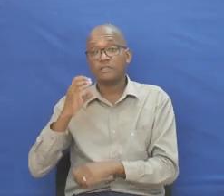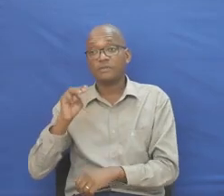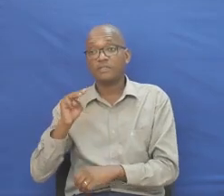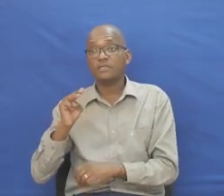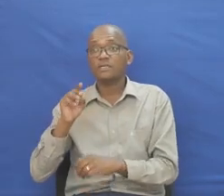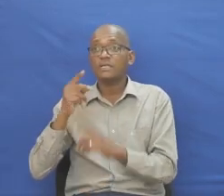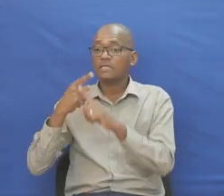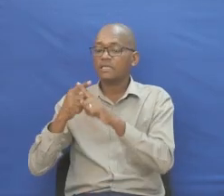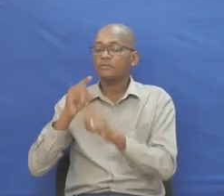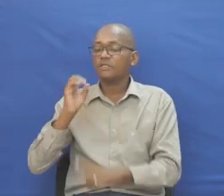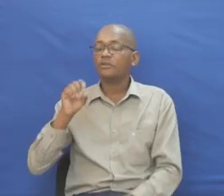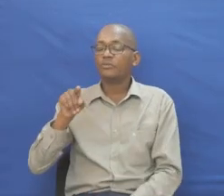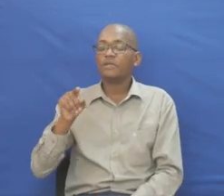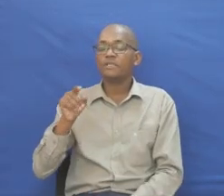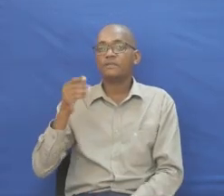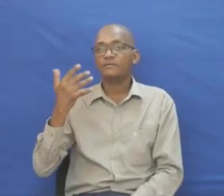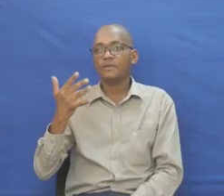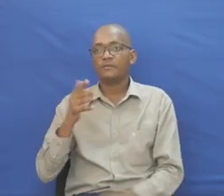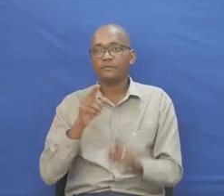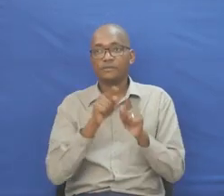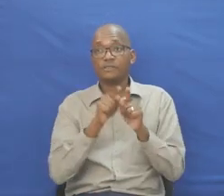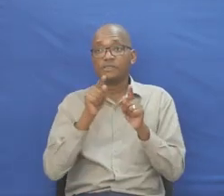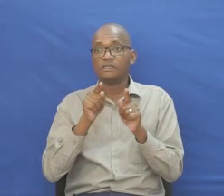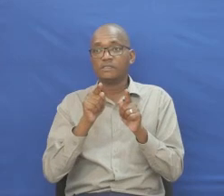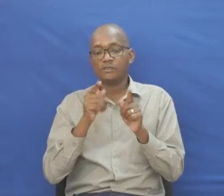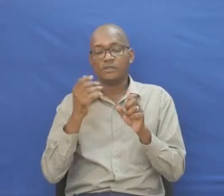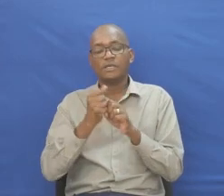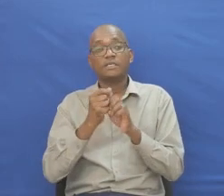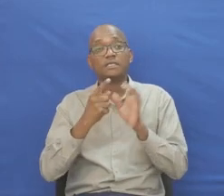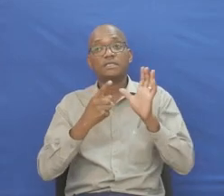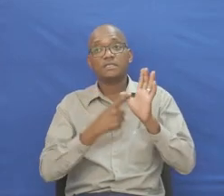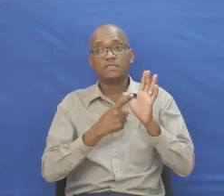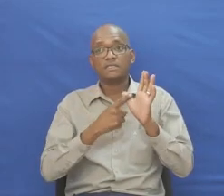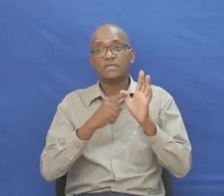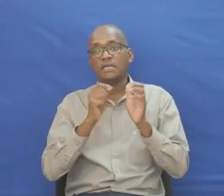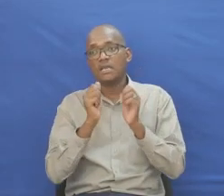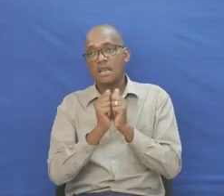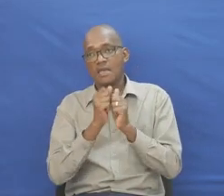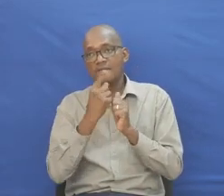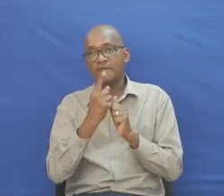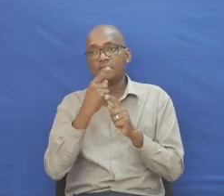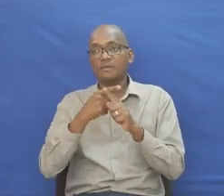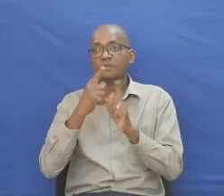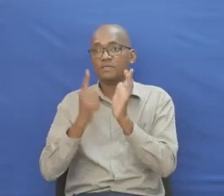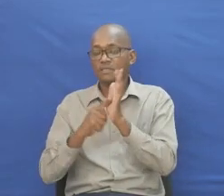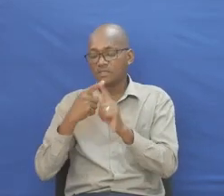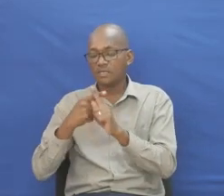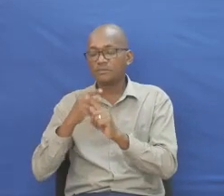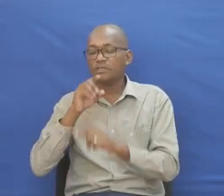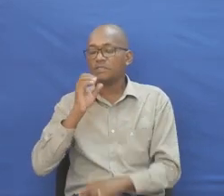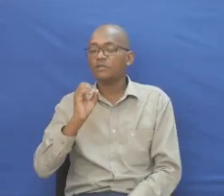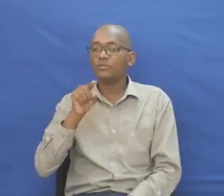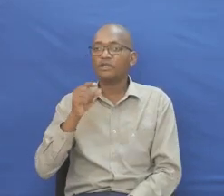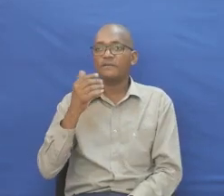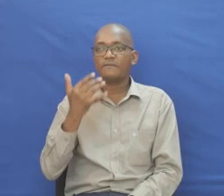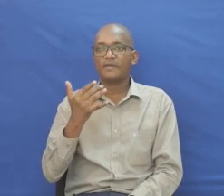times 0.5. Here, this one and this one will be 6. So we get 11 times 6 times 0.5